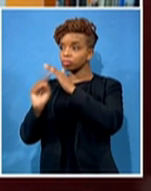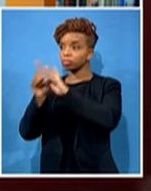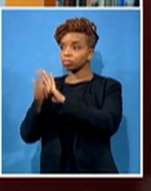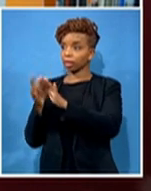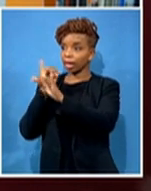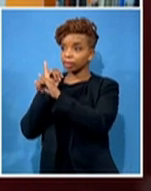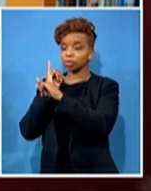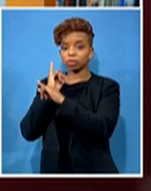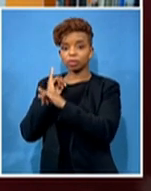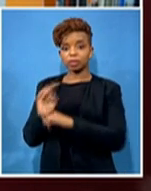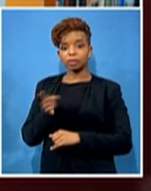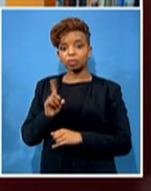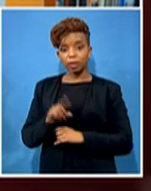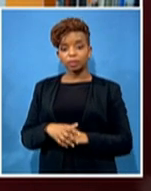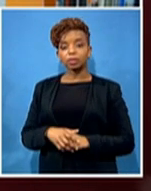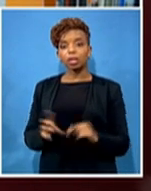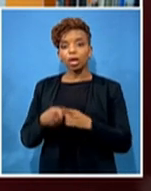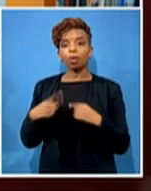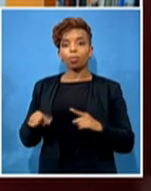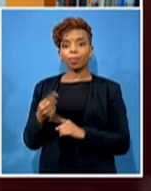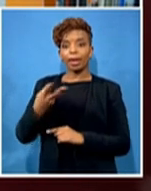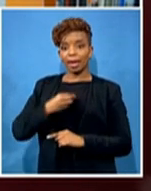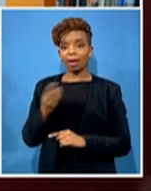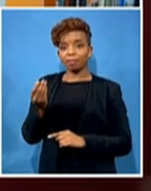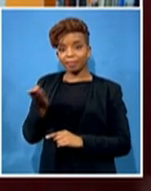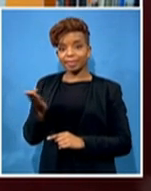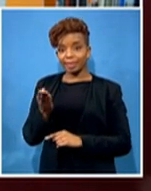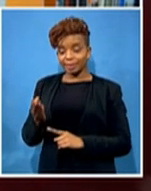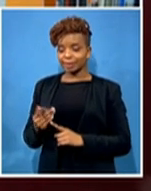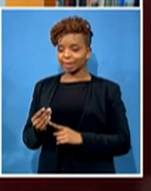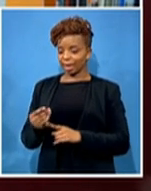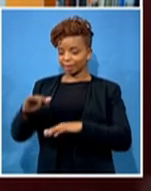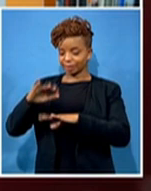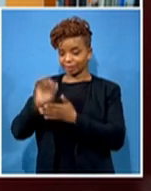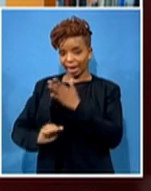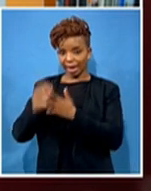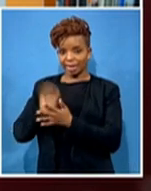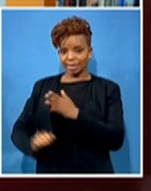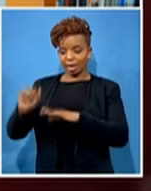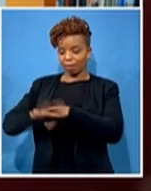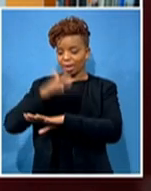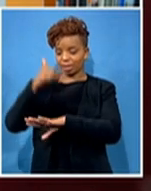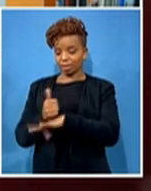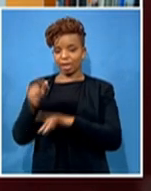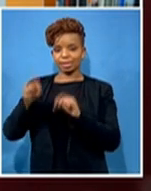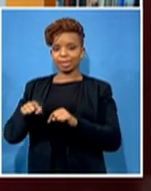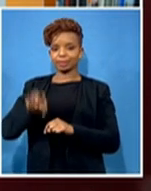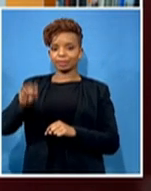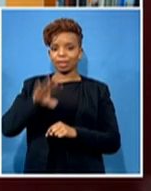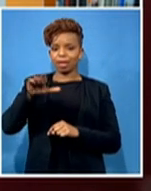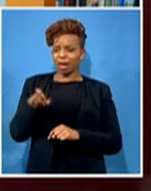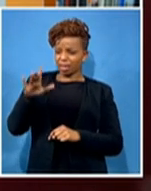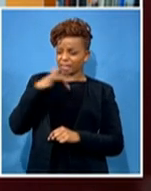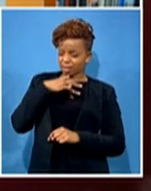robust tax base here in South Africa. That is hurting because of COVID-19, among other